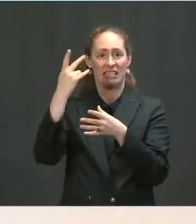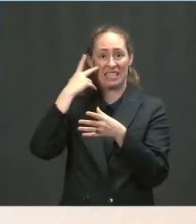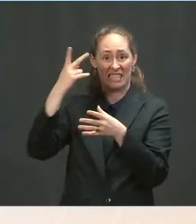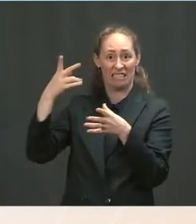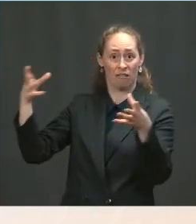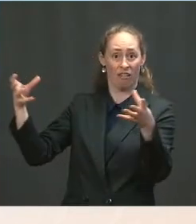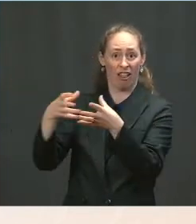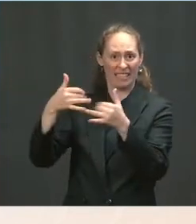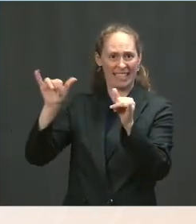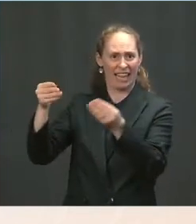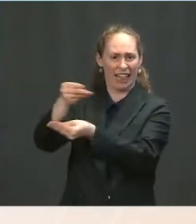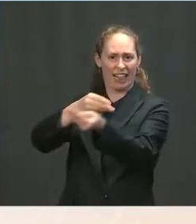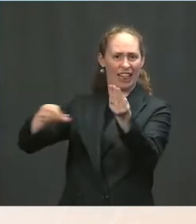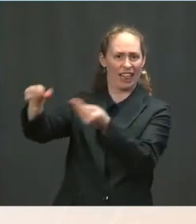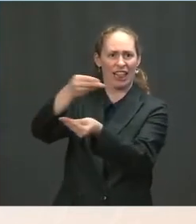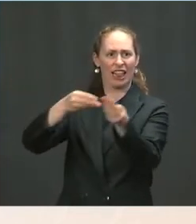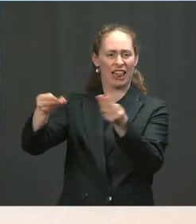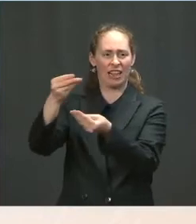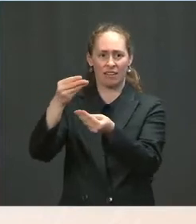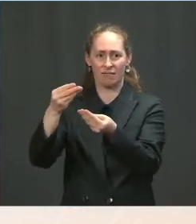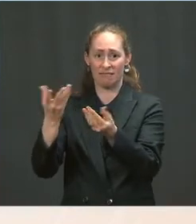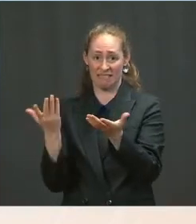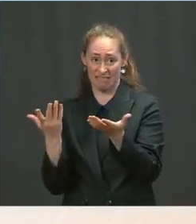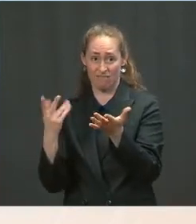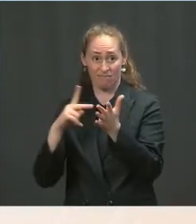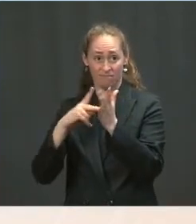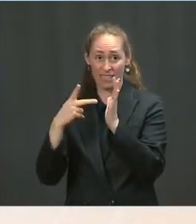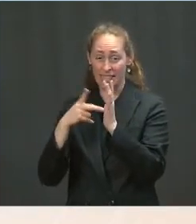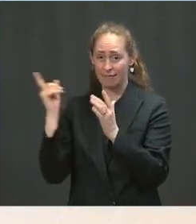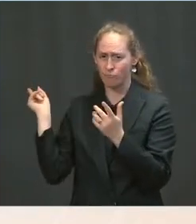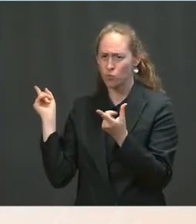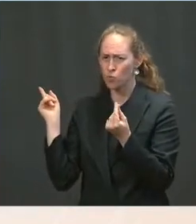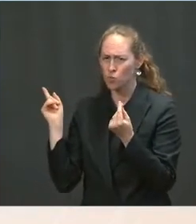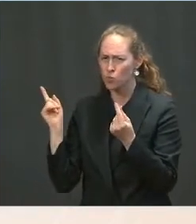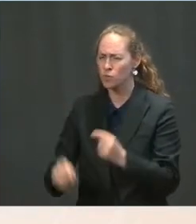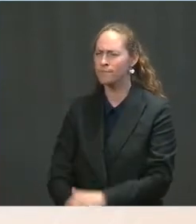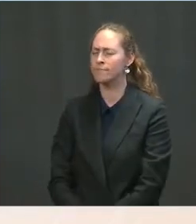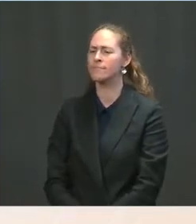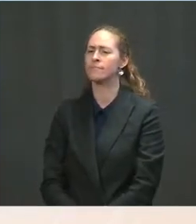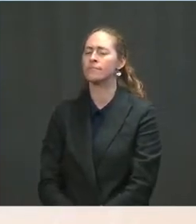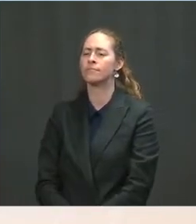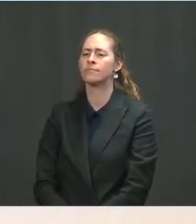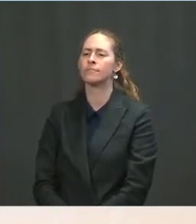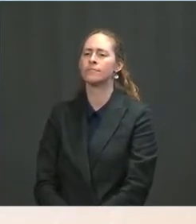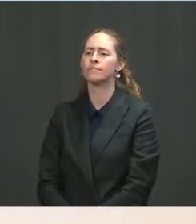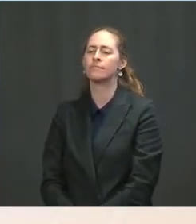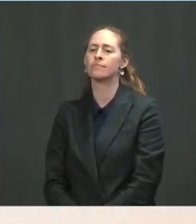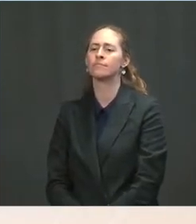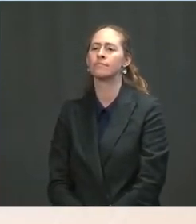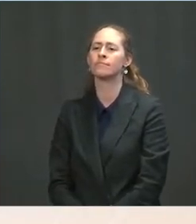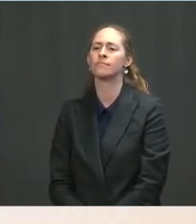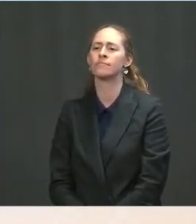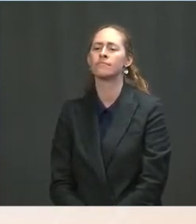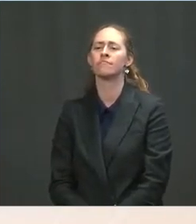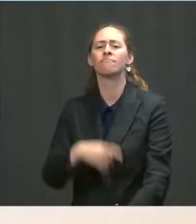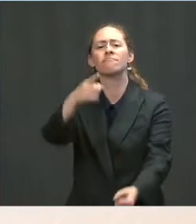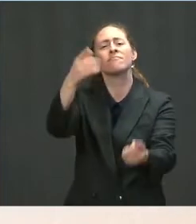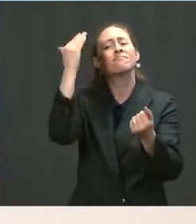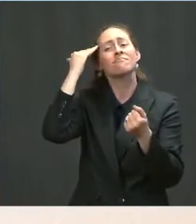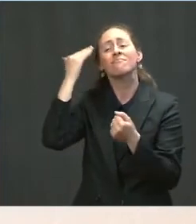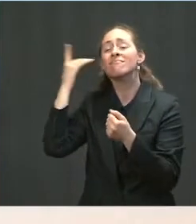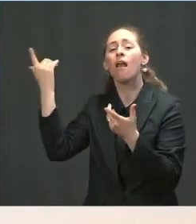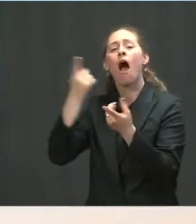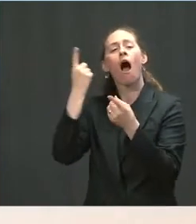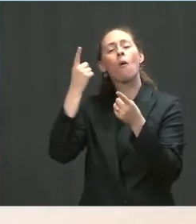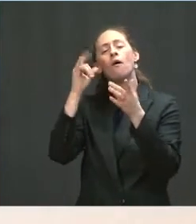Kelly, the president has always said he's going to follow the science and he's going to listen to public health experts. That's what we do, right? That's